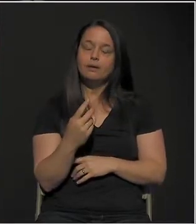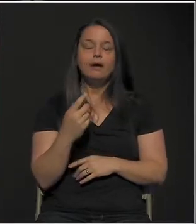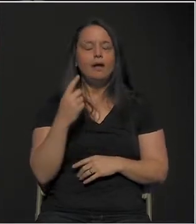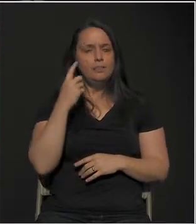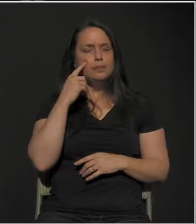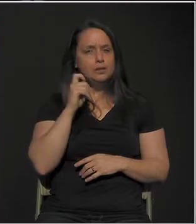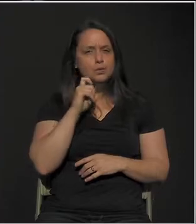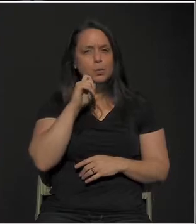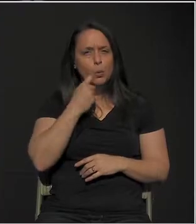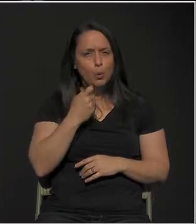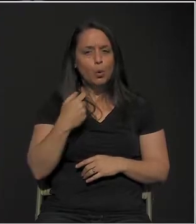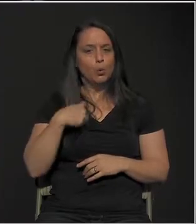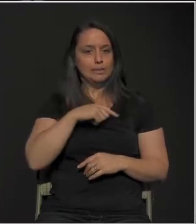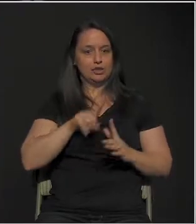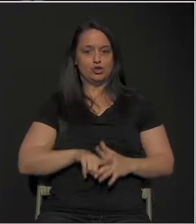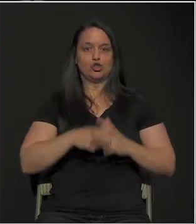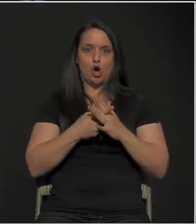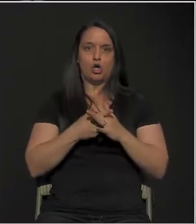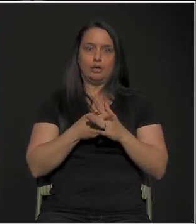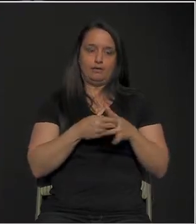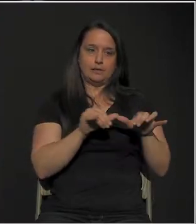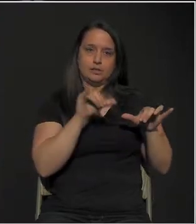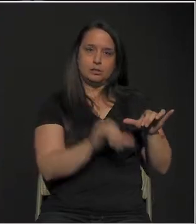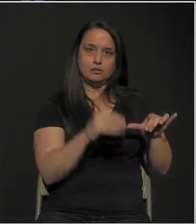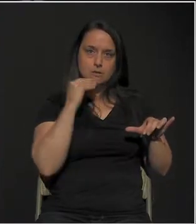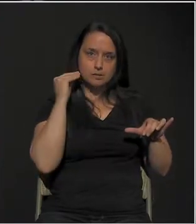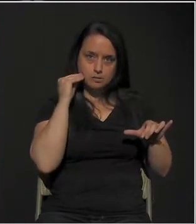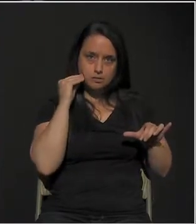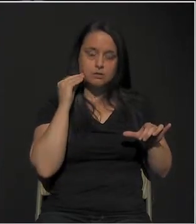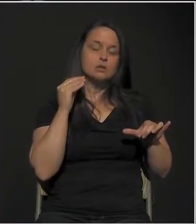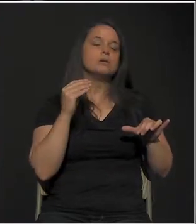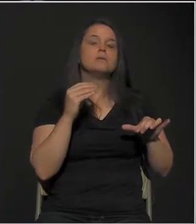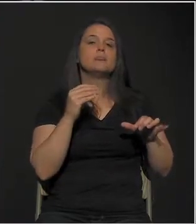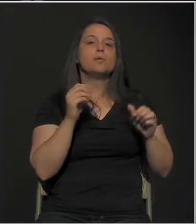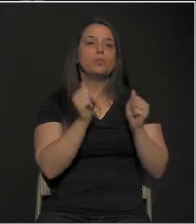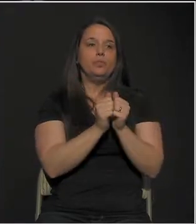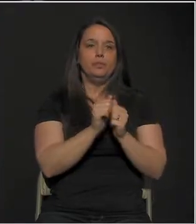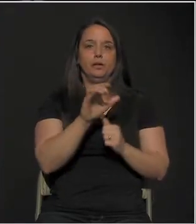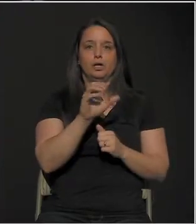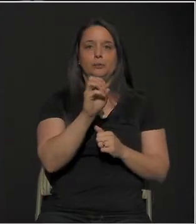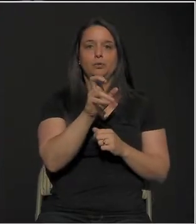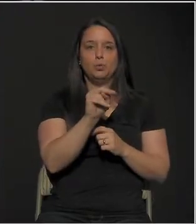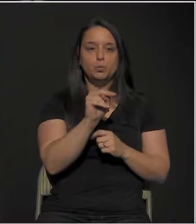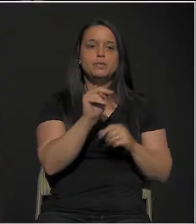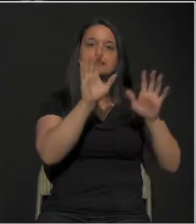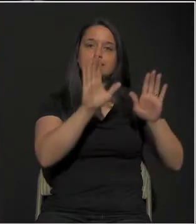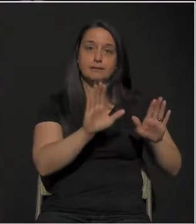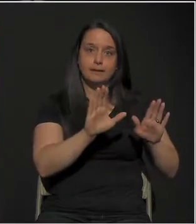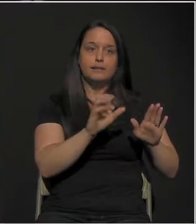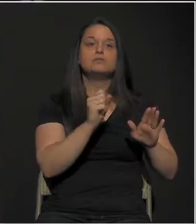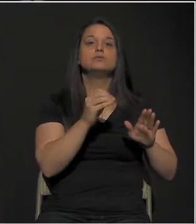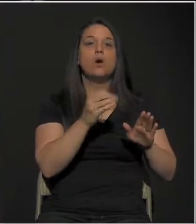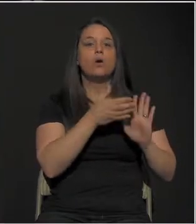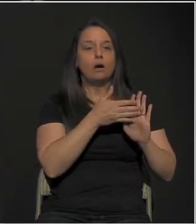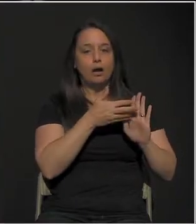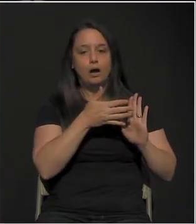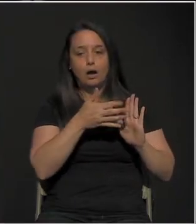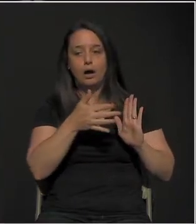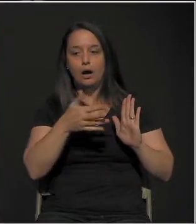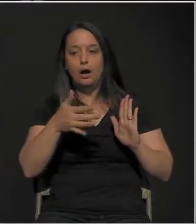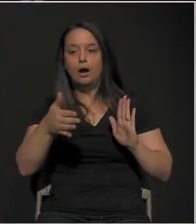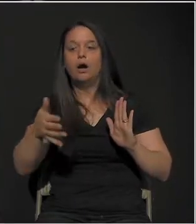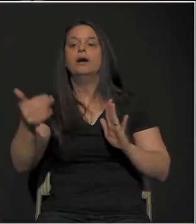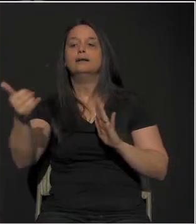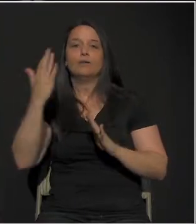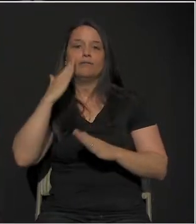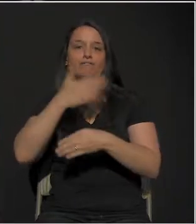started this quarantine setting, this virtual plus idea, with a communion Sunday. And so we are going to finish this virtual plus endeavor